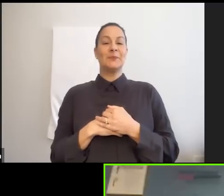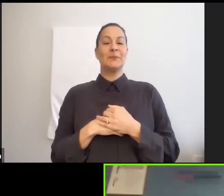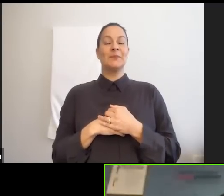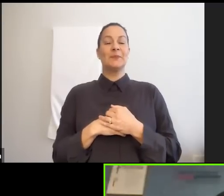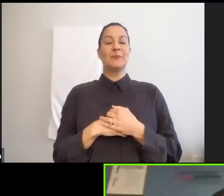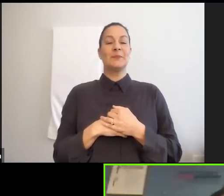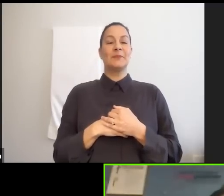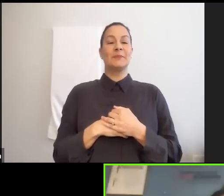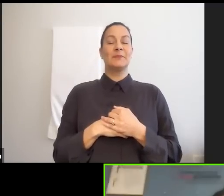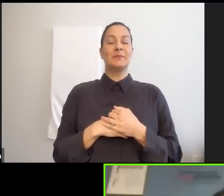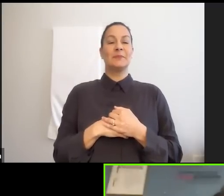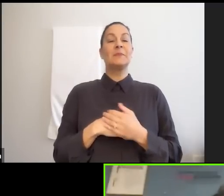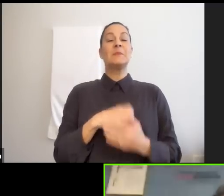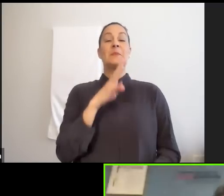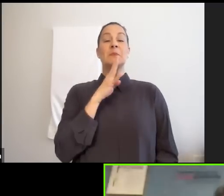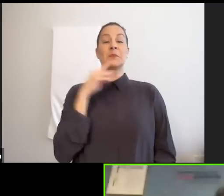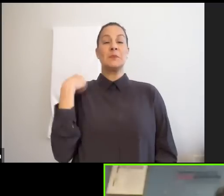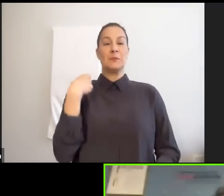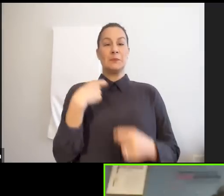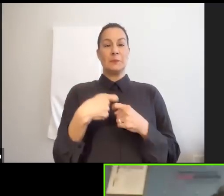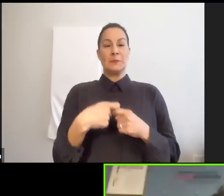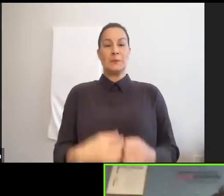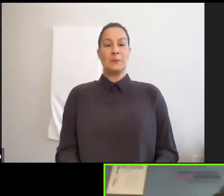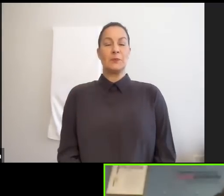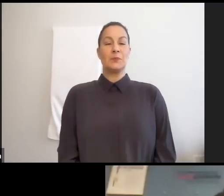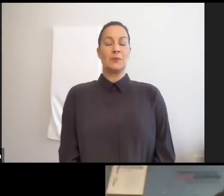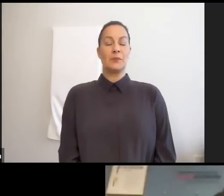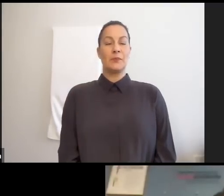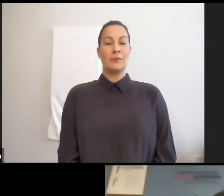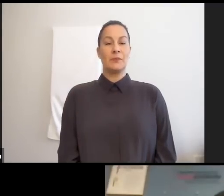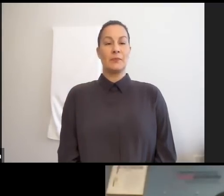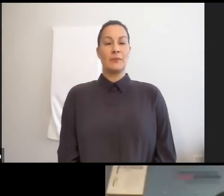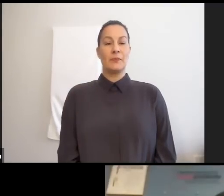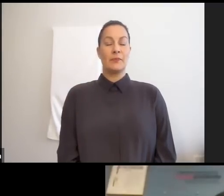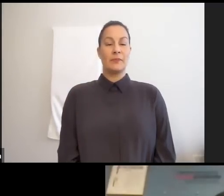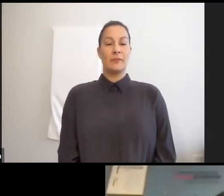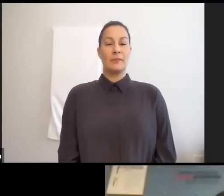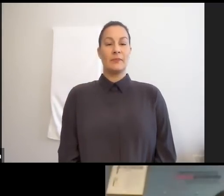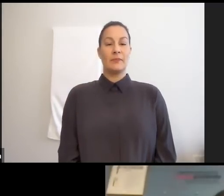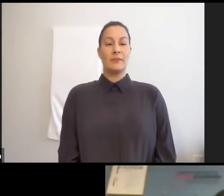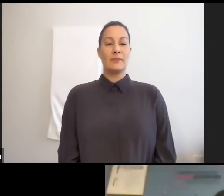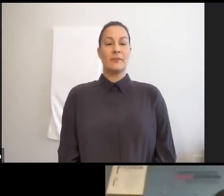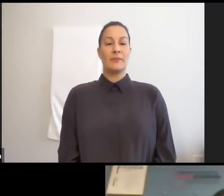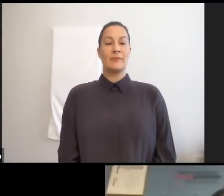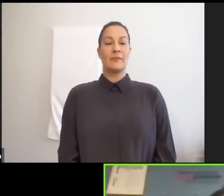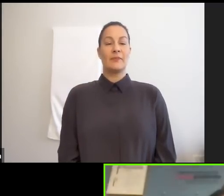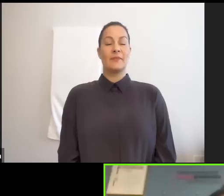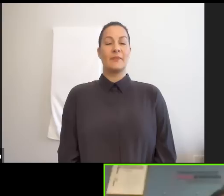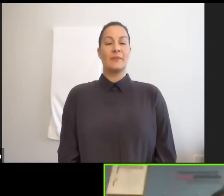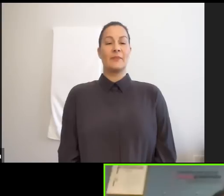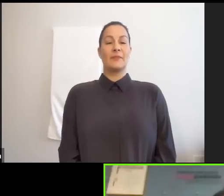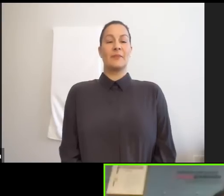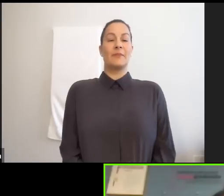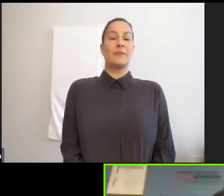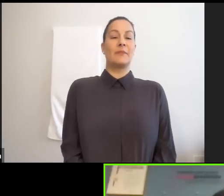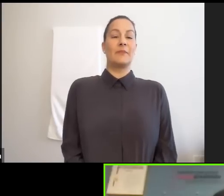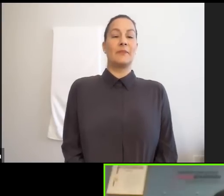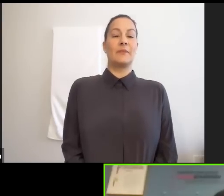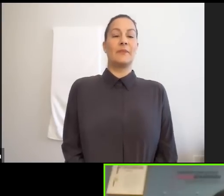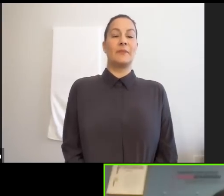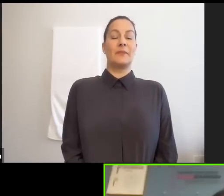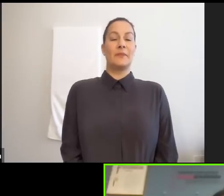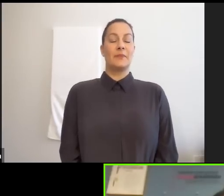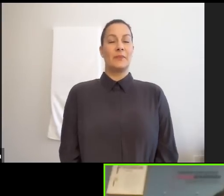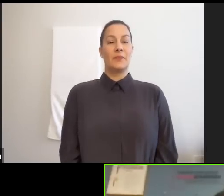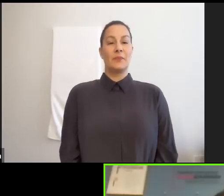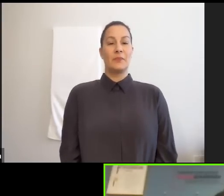Pues gracias por la invitación. Realmente creo que estos espacios son